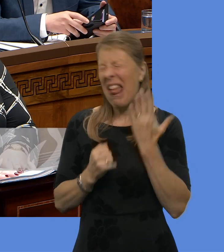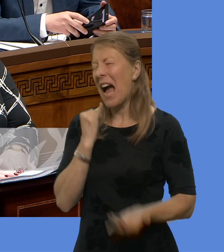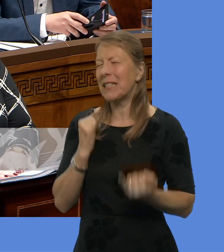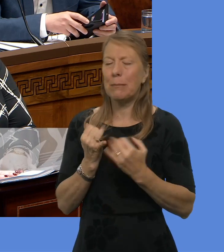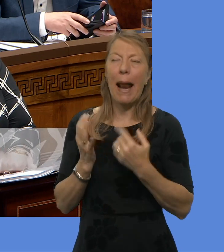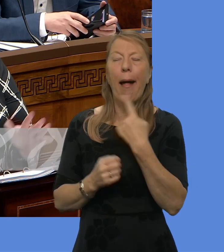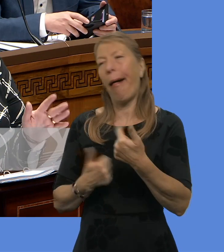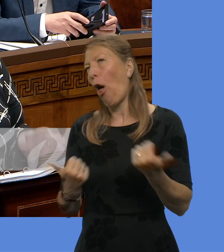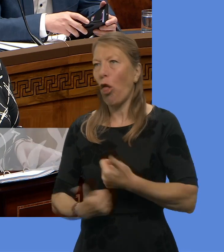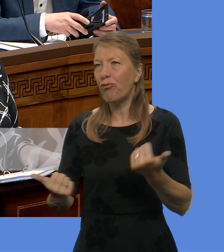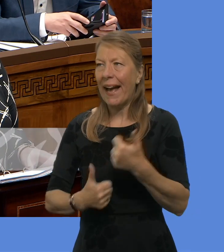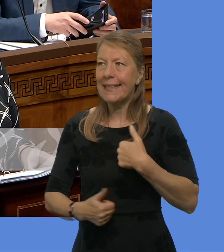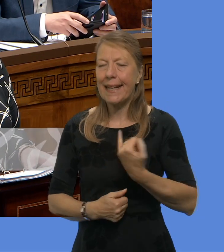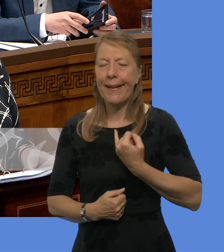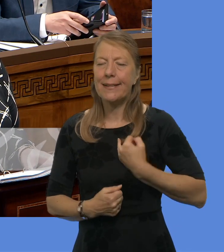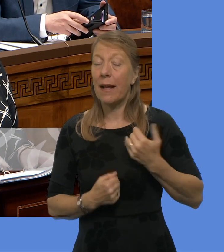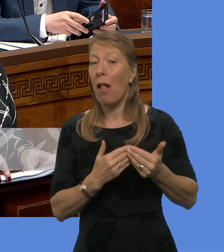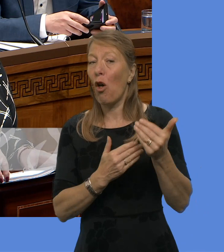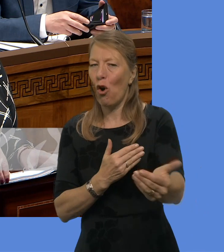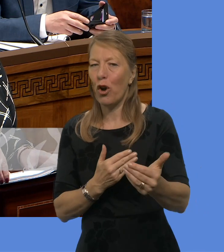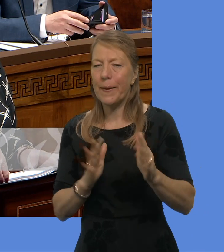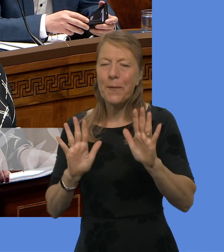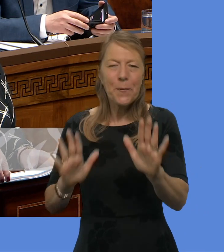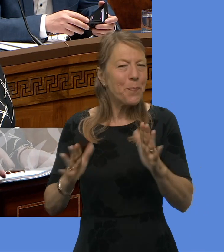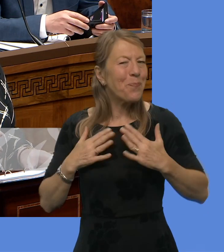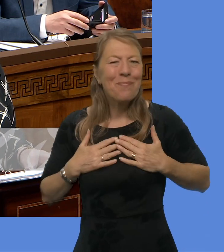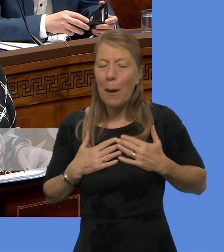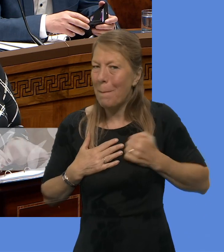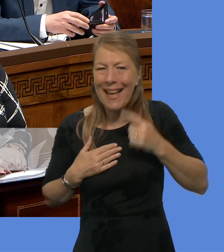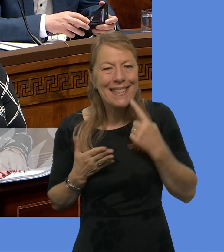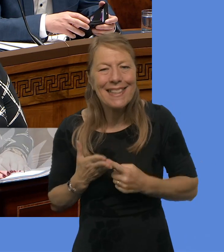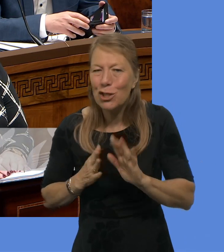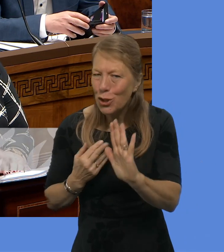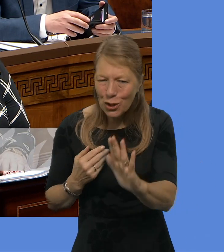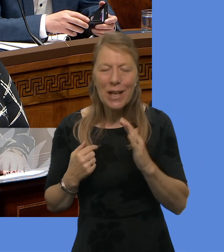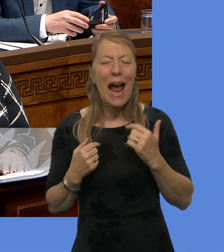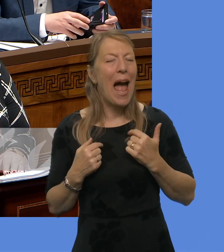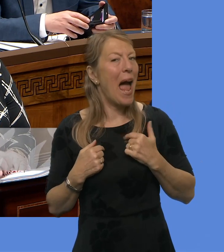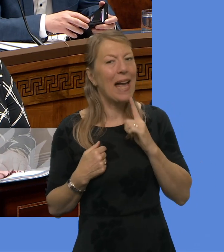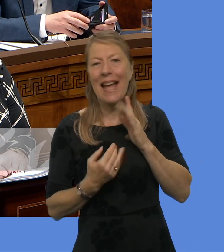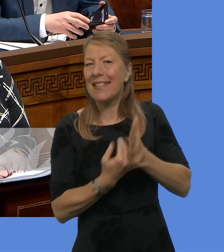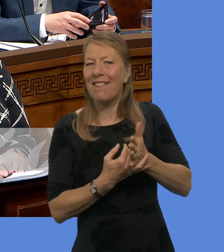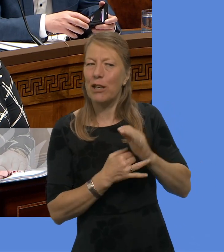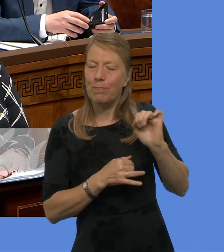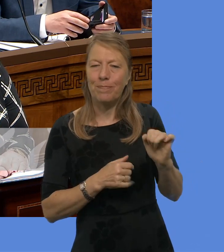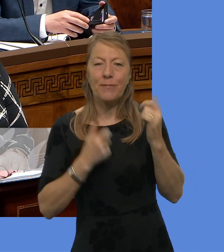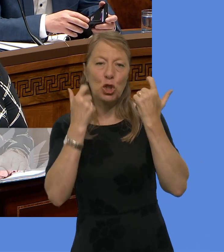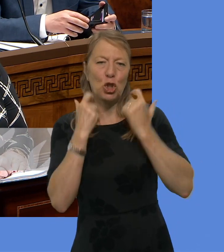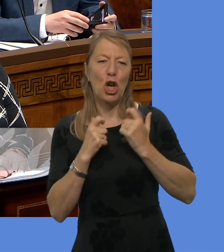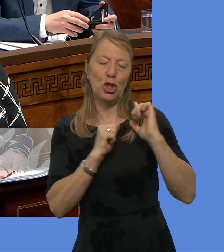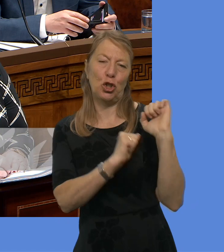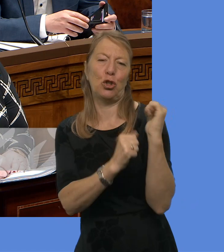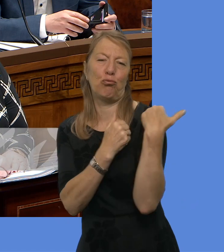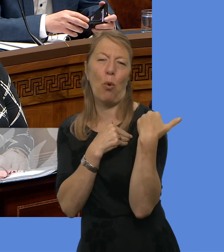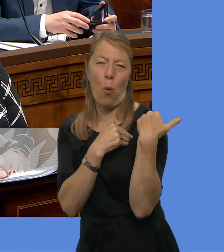But obviously individual sentences are a matter for the judiciary and not something on which I can interfere or comment. I am, however, aware of the concern that it